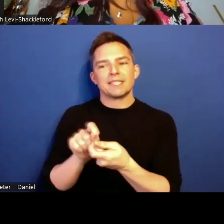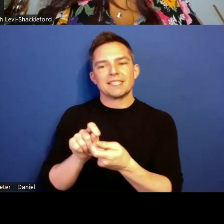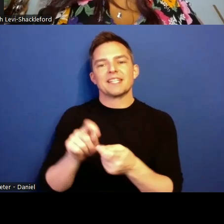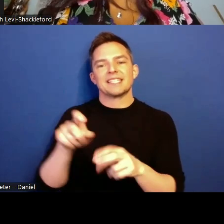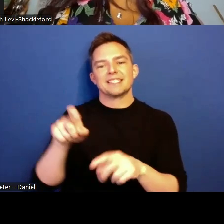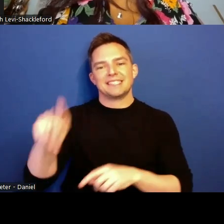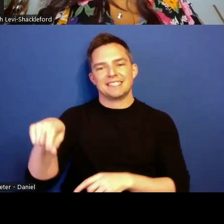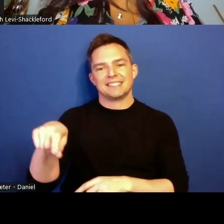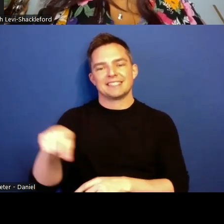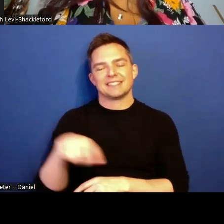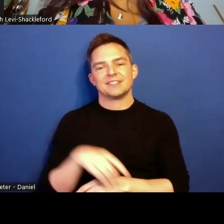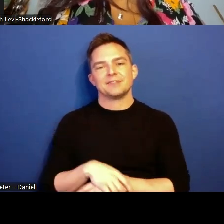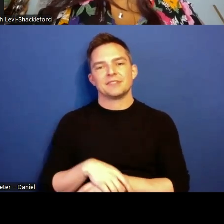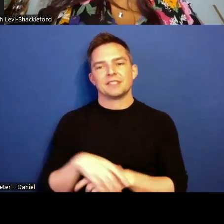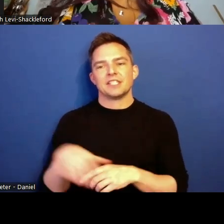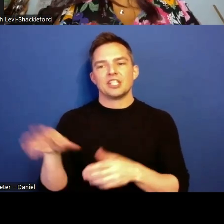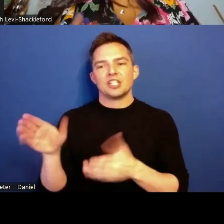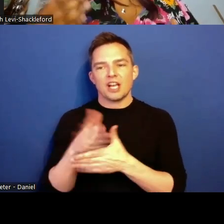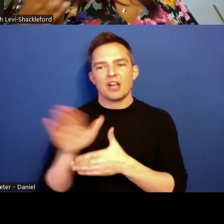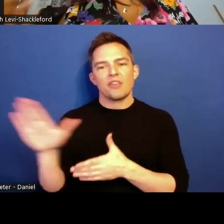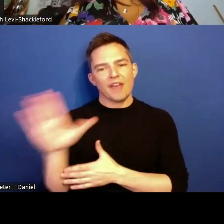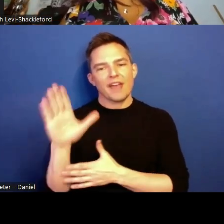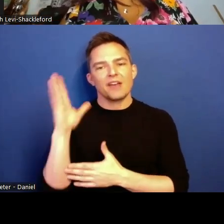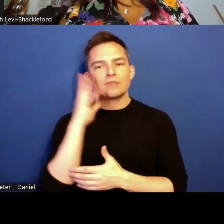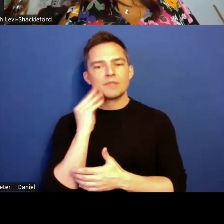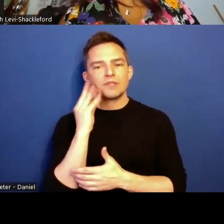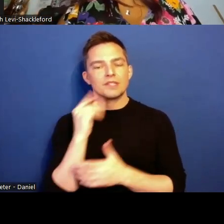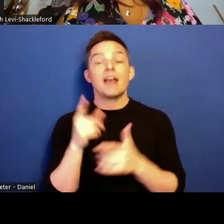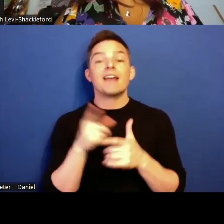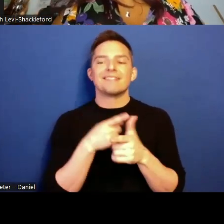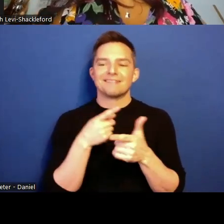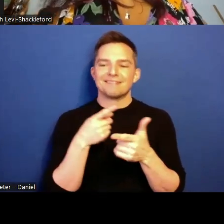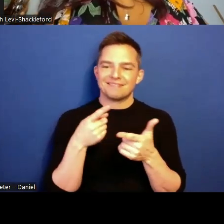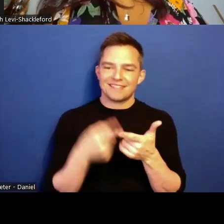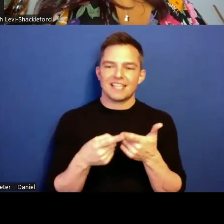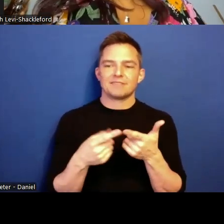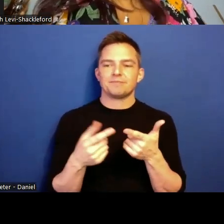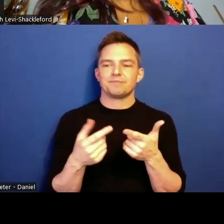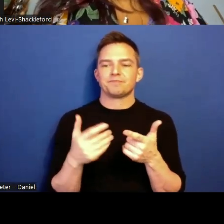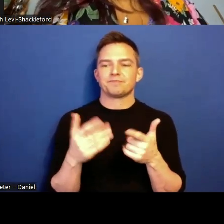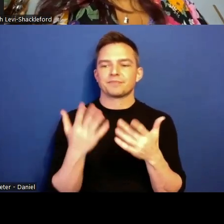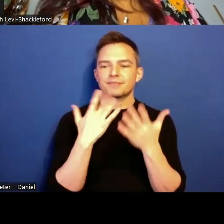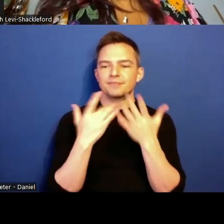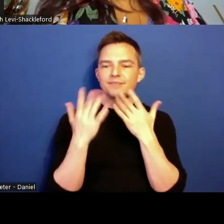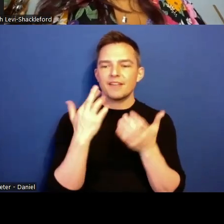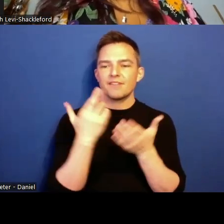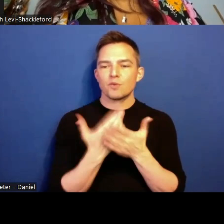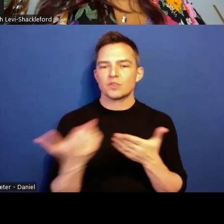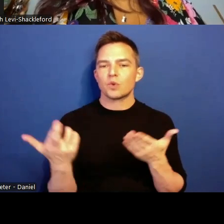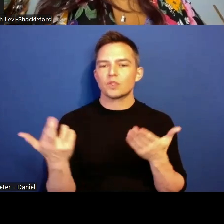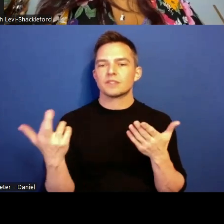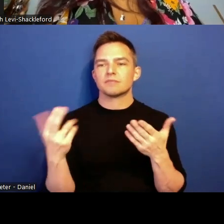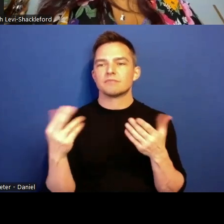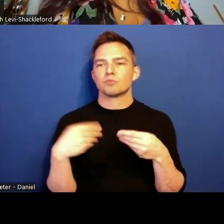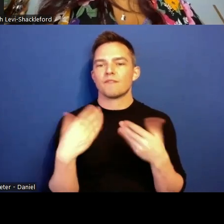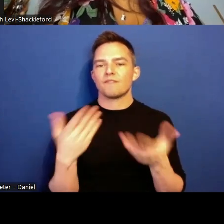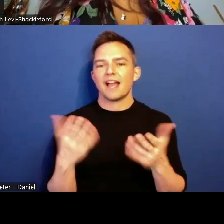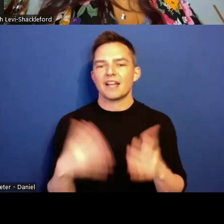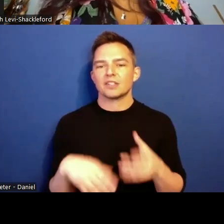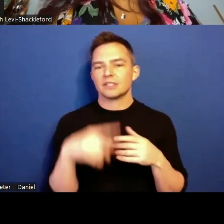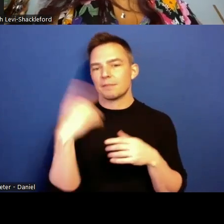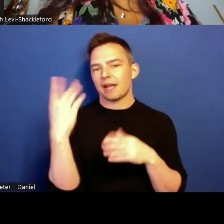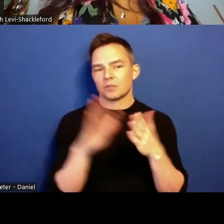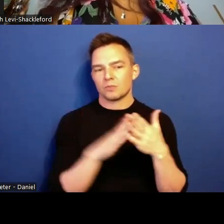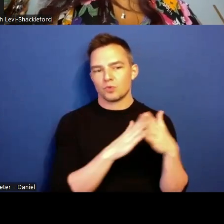and experiences. Then we have a lack of resources and providers in the Black